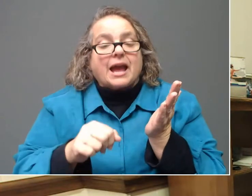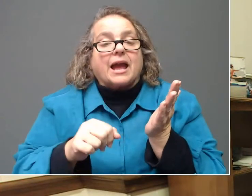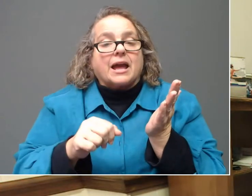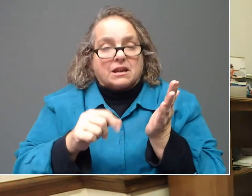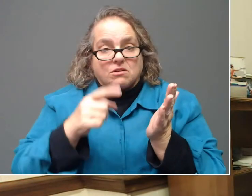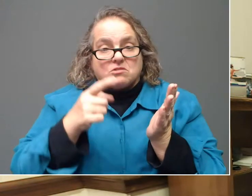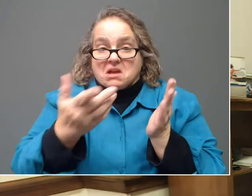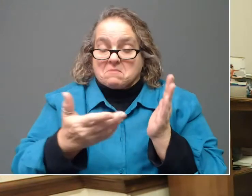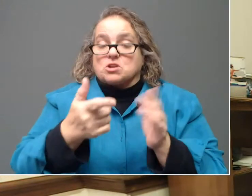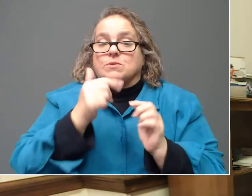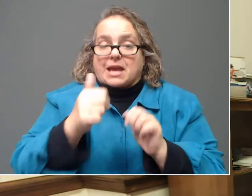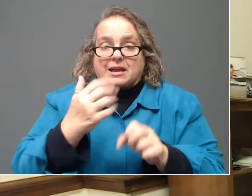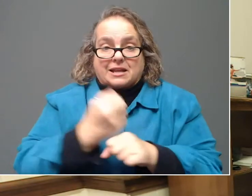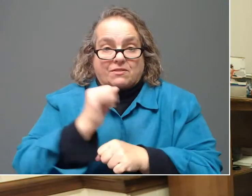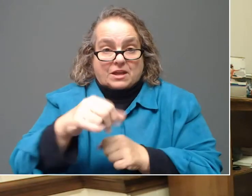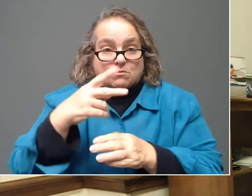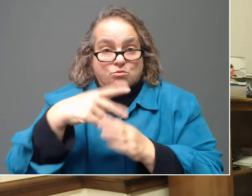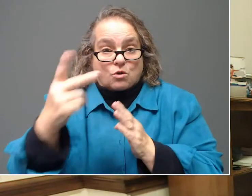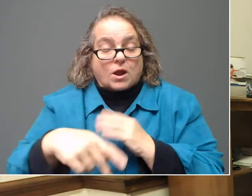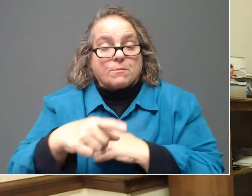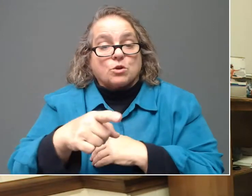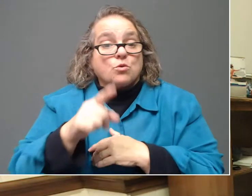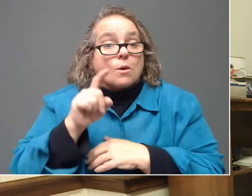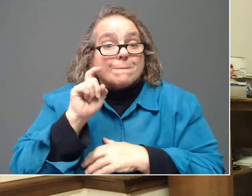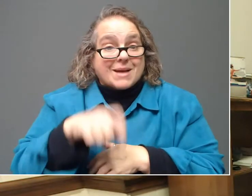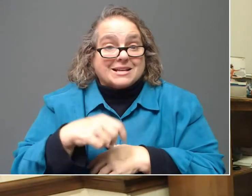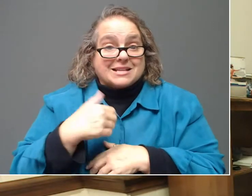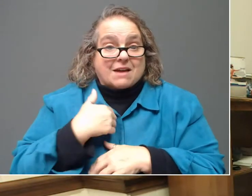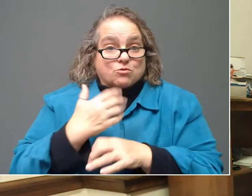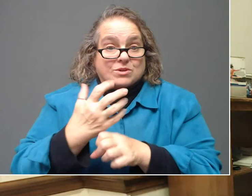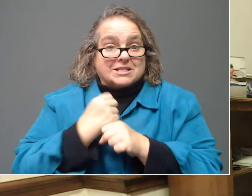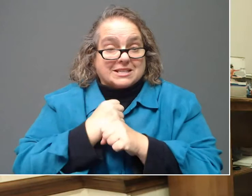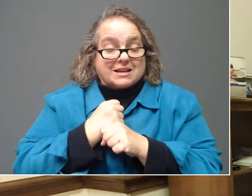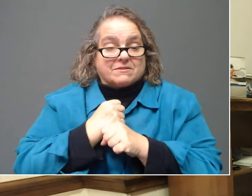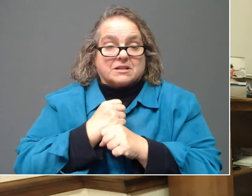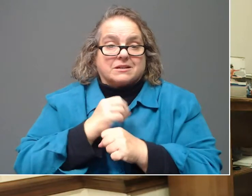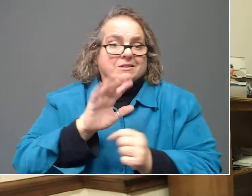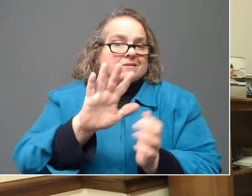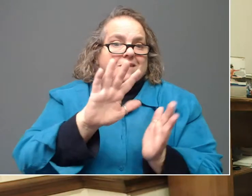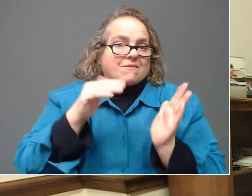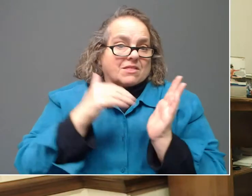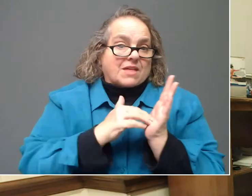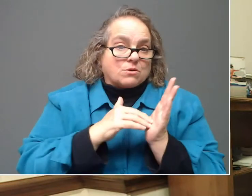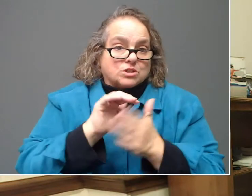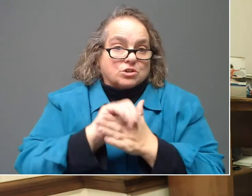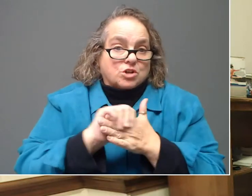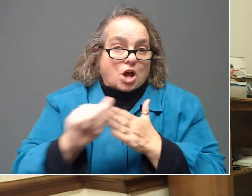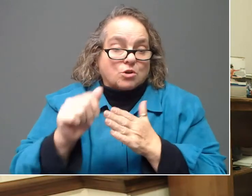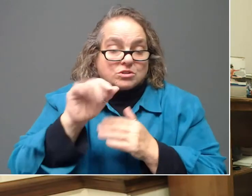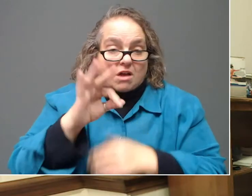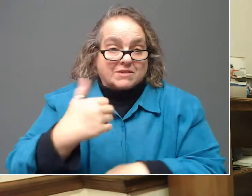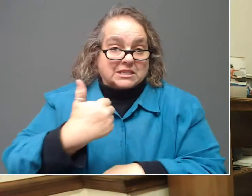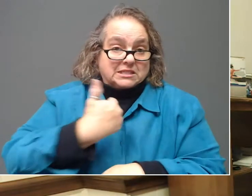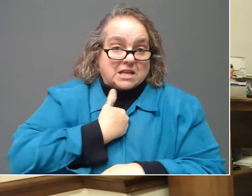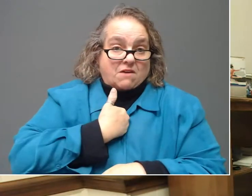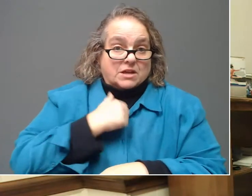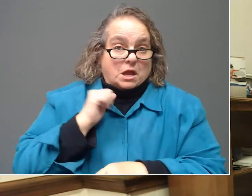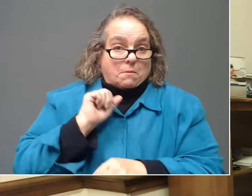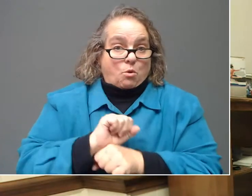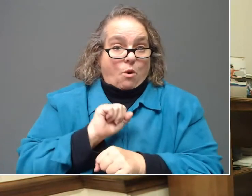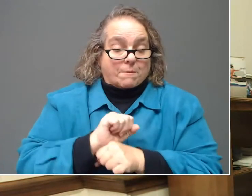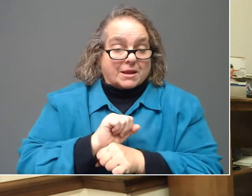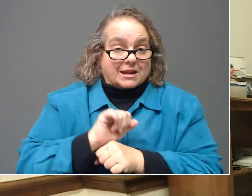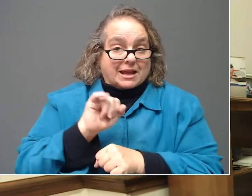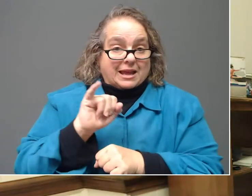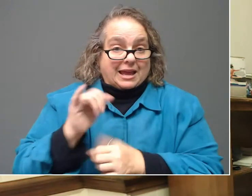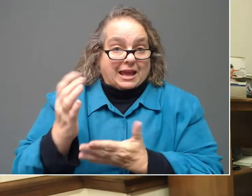program. You must have received at least $5,000 of self-employment income in the most